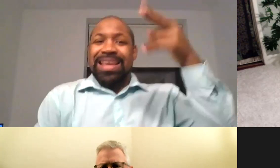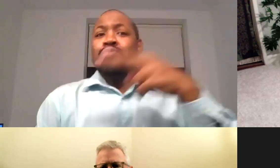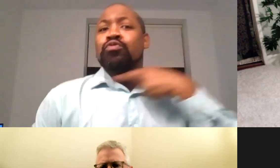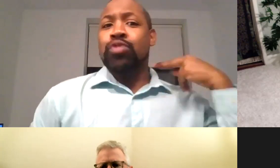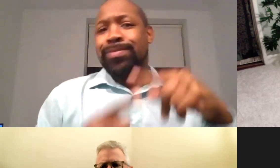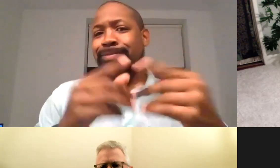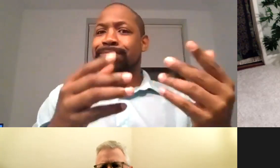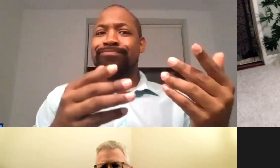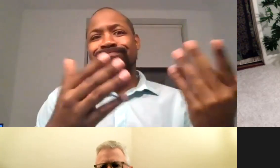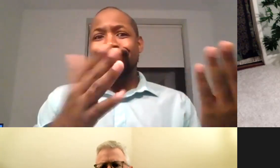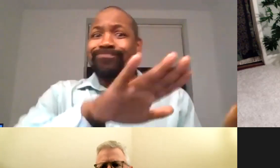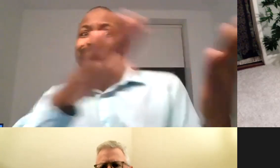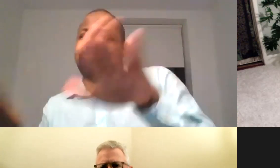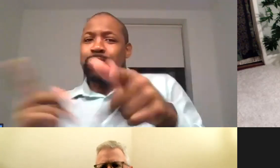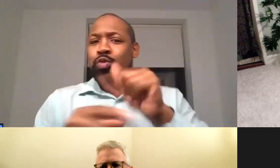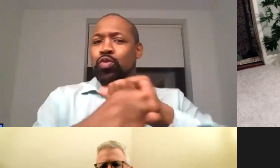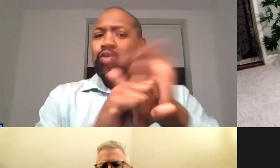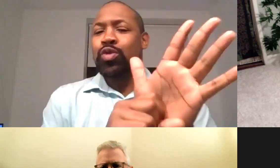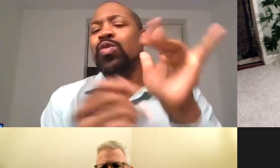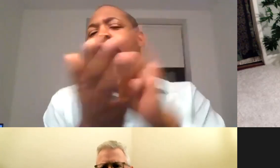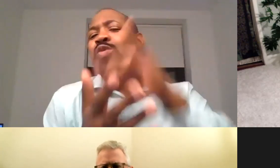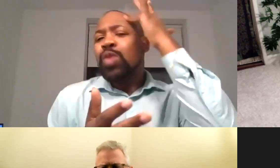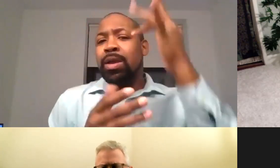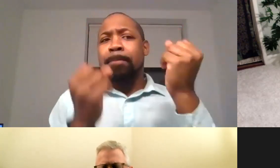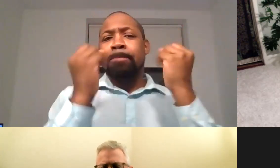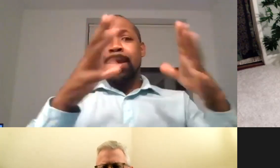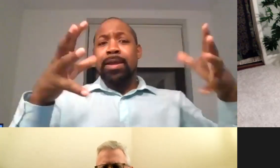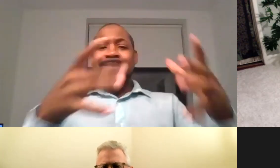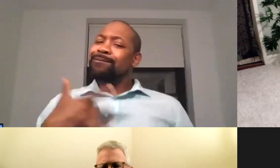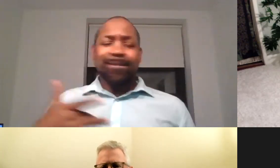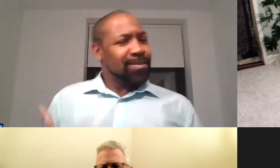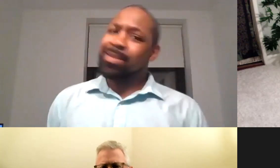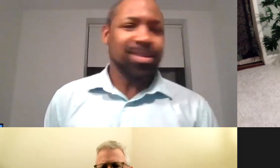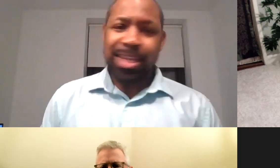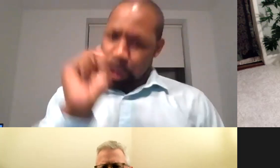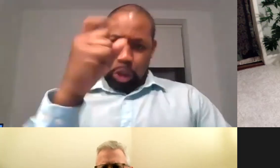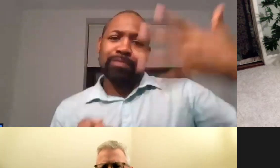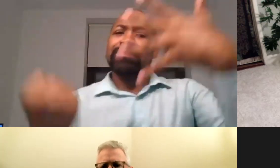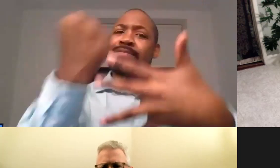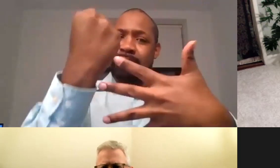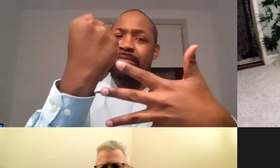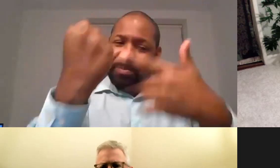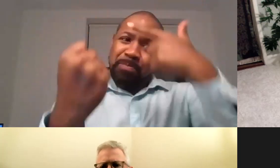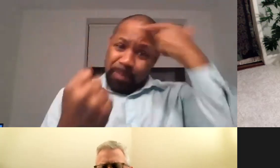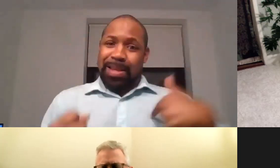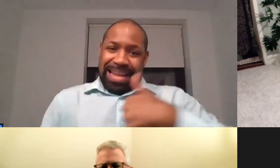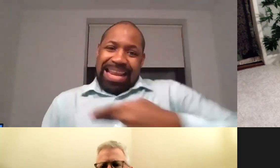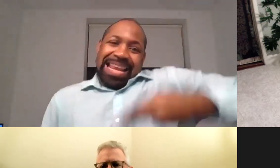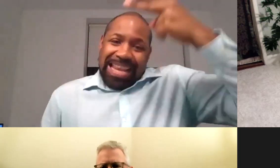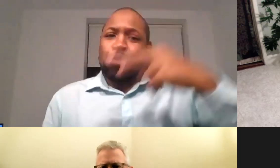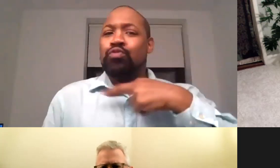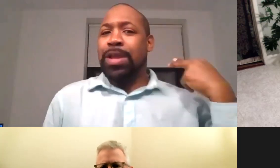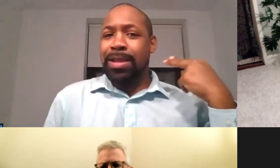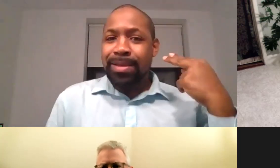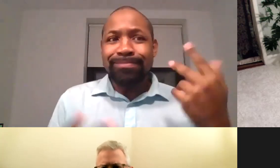So folks with disabilities are at a much higher risk of death than people who are not disabled. And so they